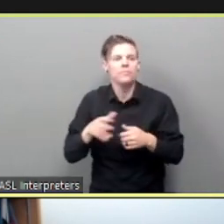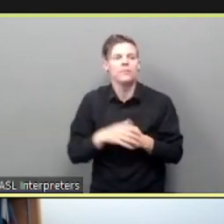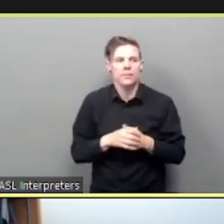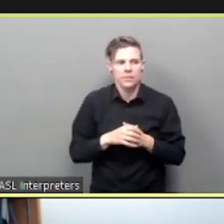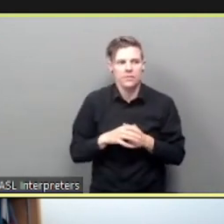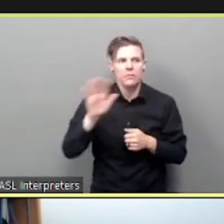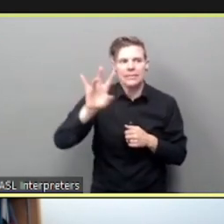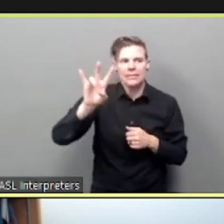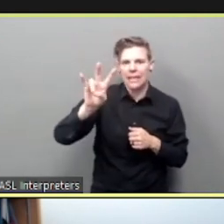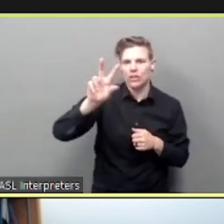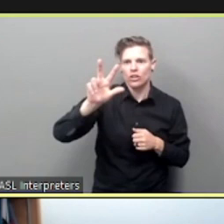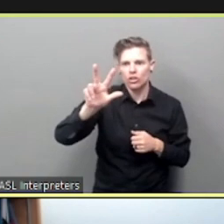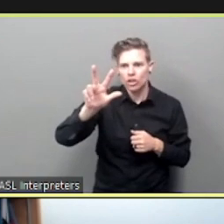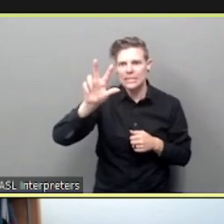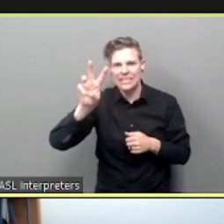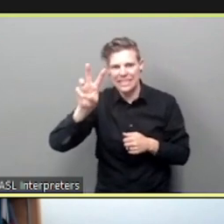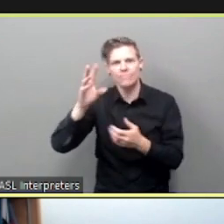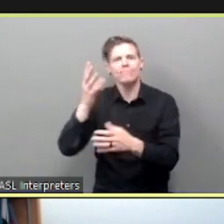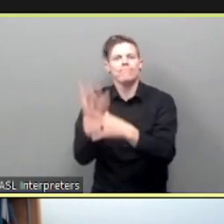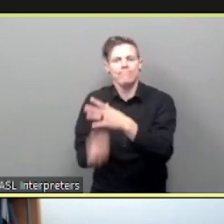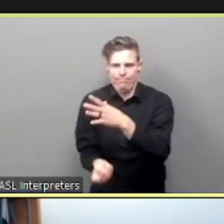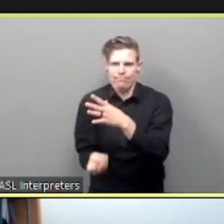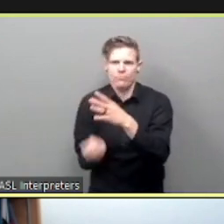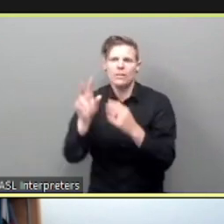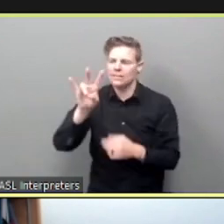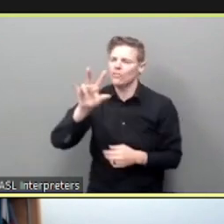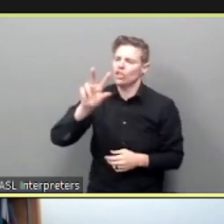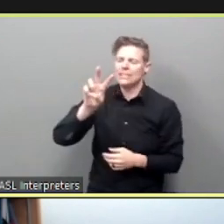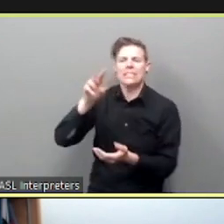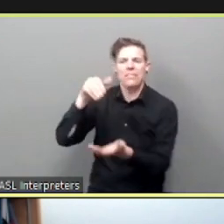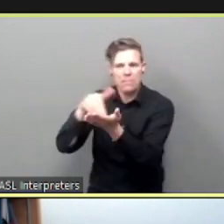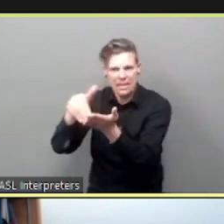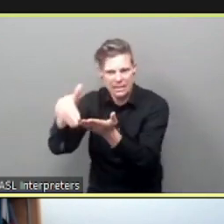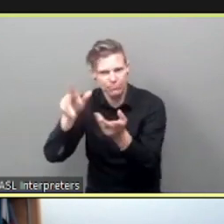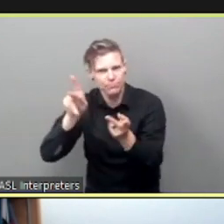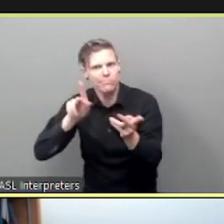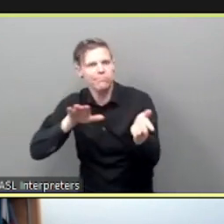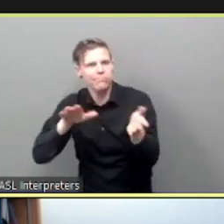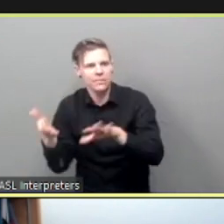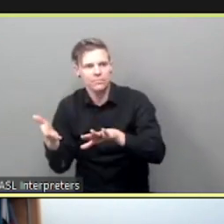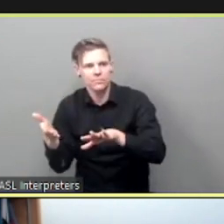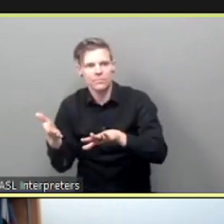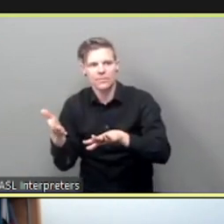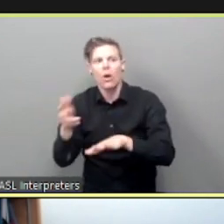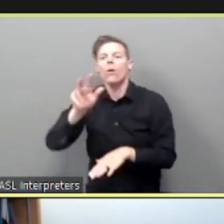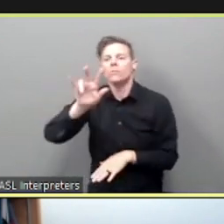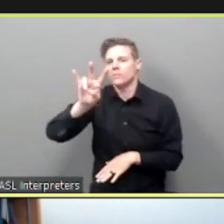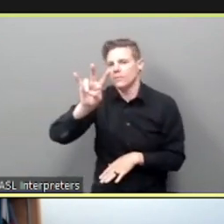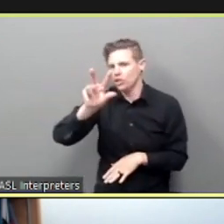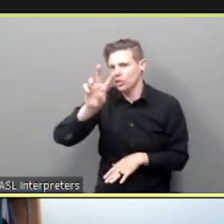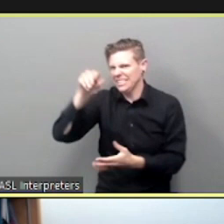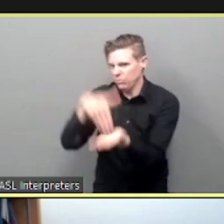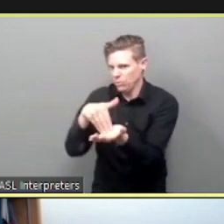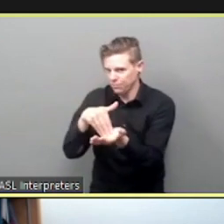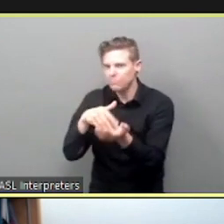736,000 deaths. Again, these numbers are staggering,